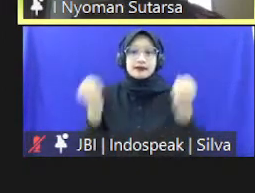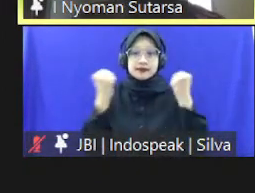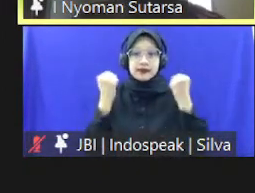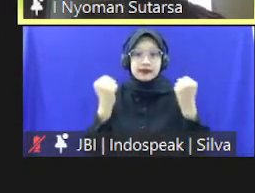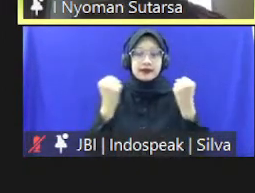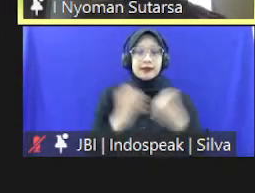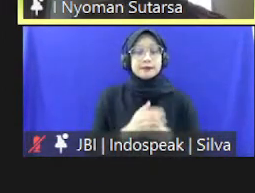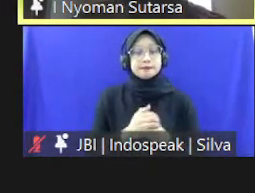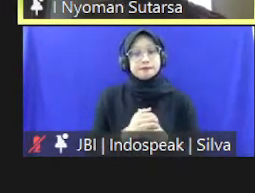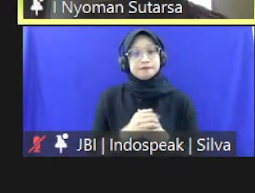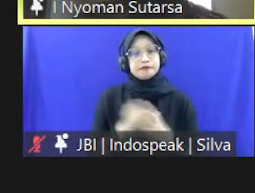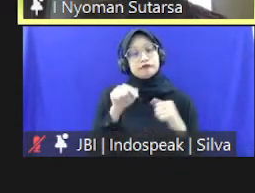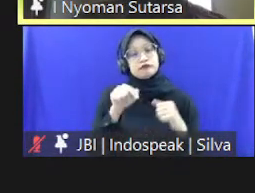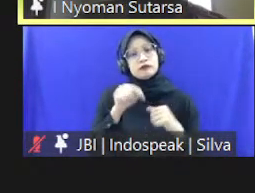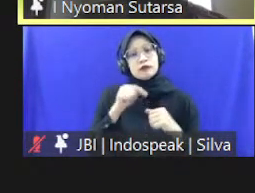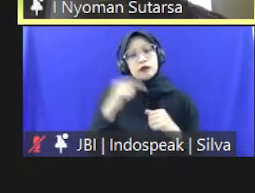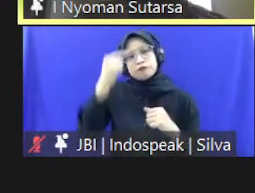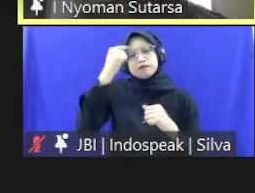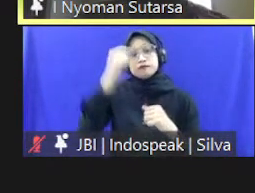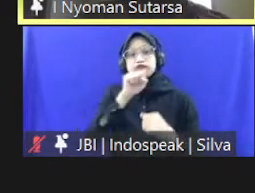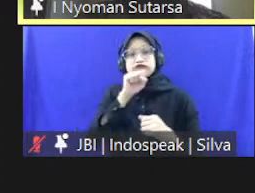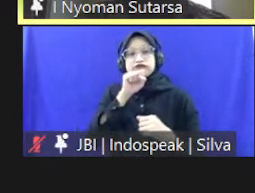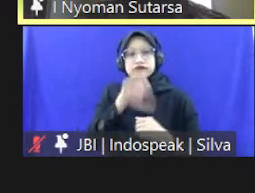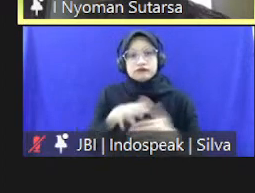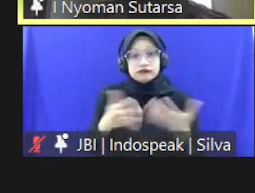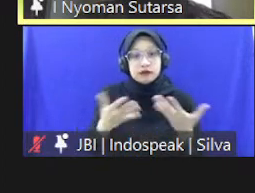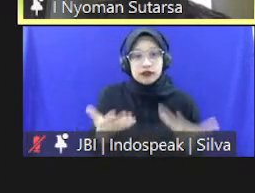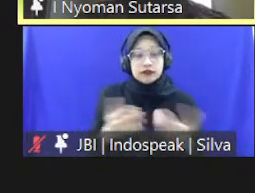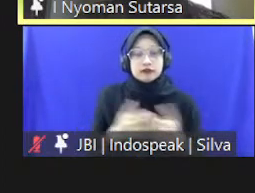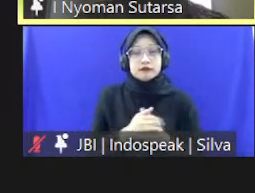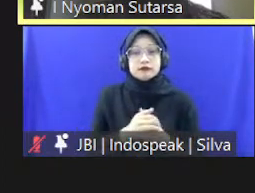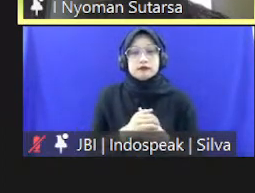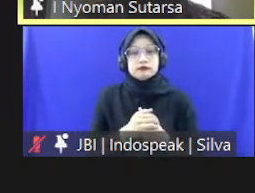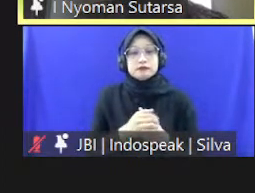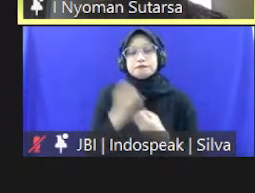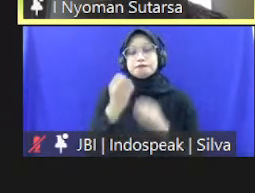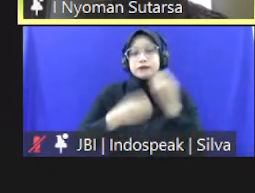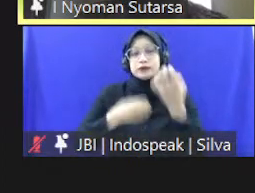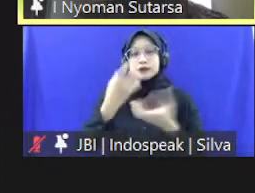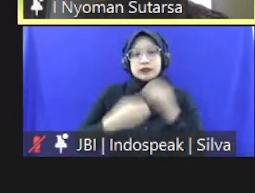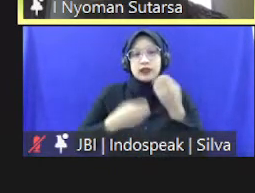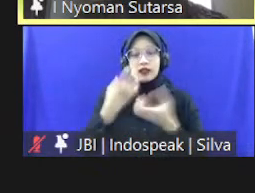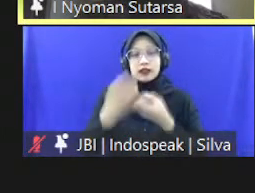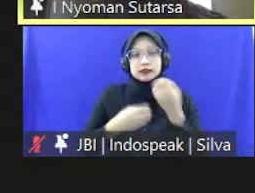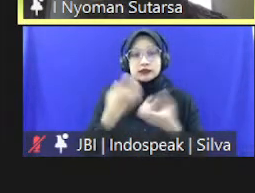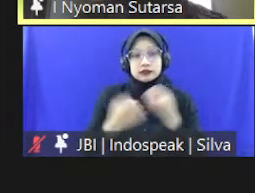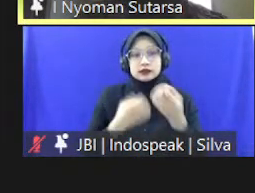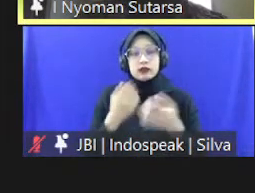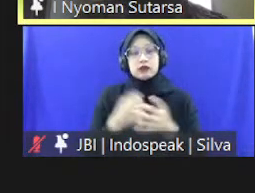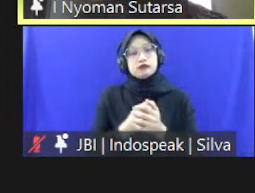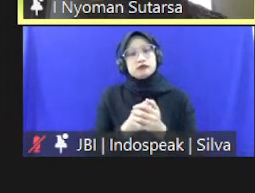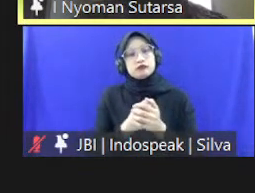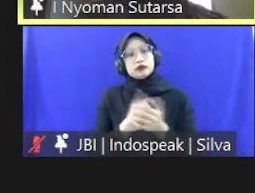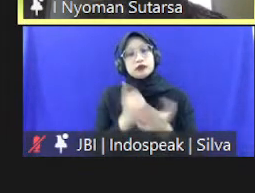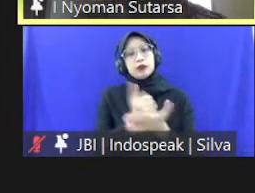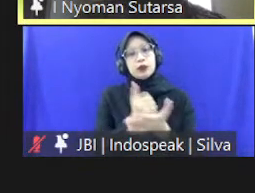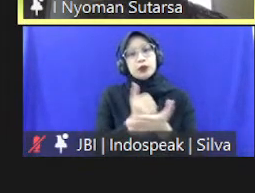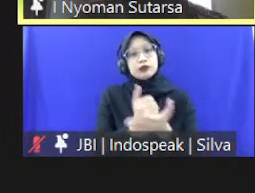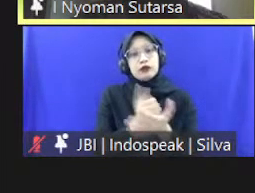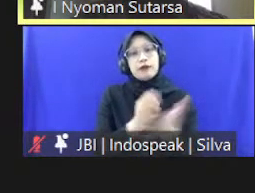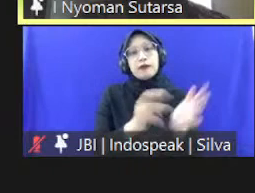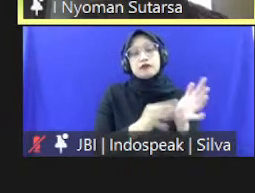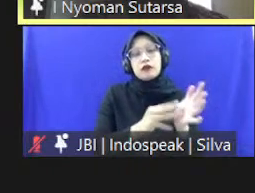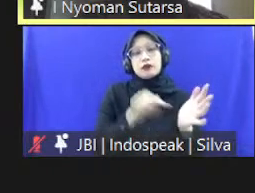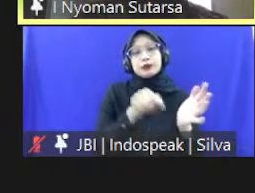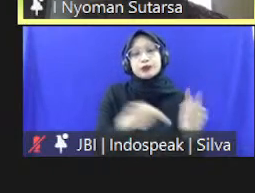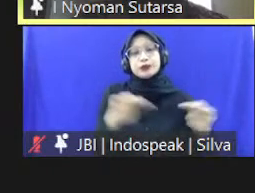argue the fundamental of the intersectionality approach to explain the structural causes of health inequities and the